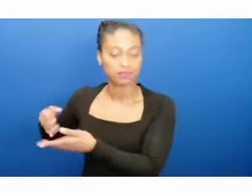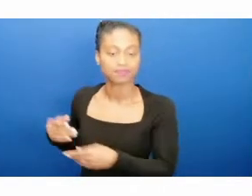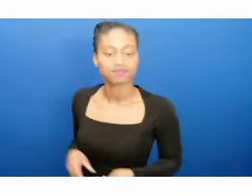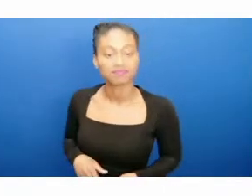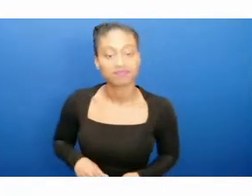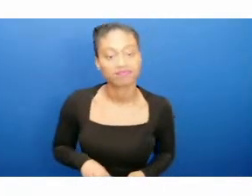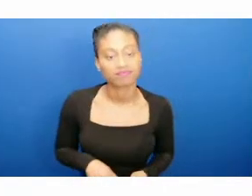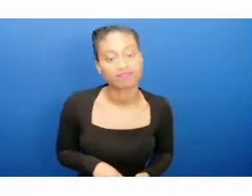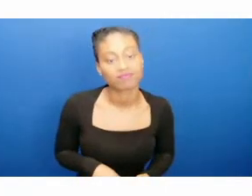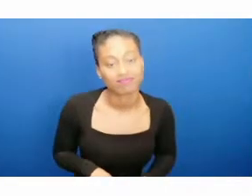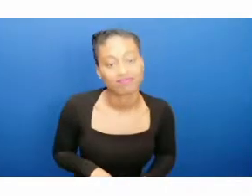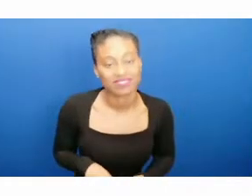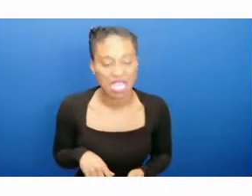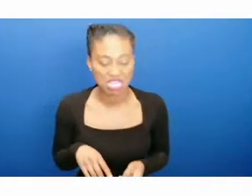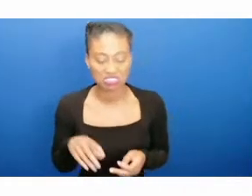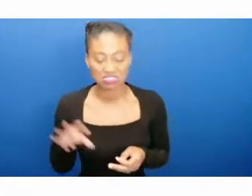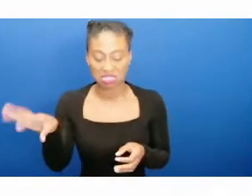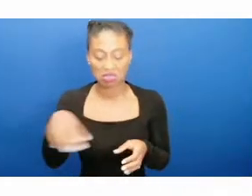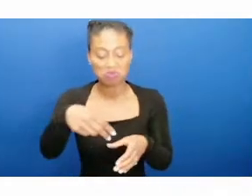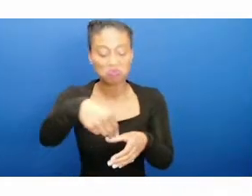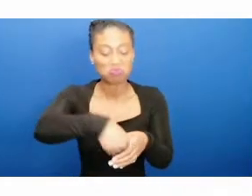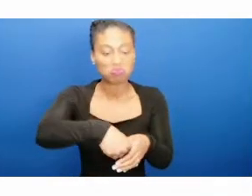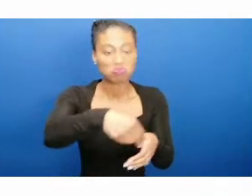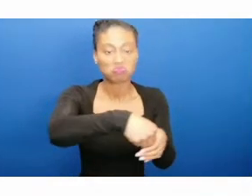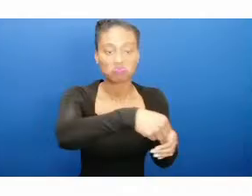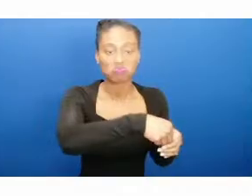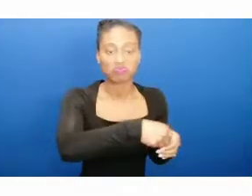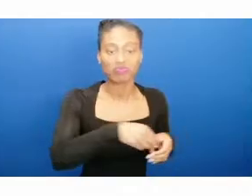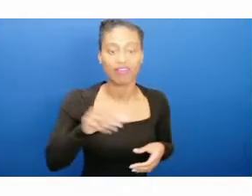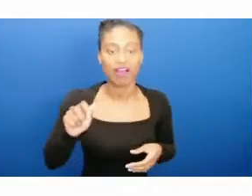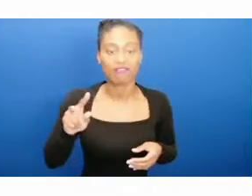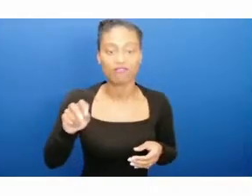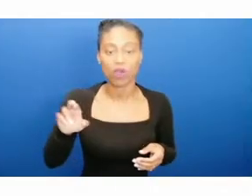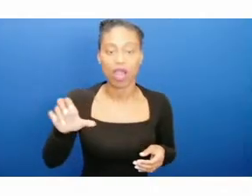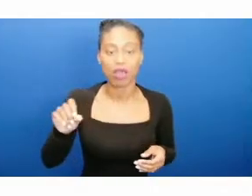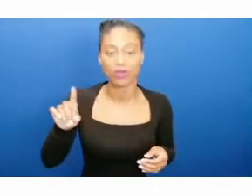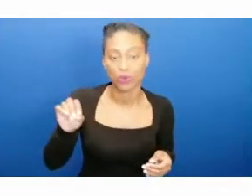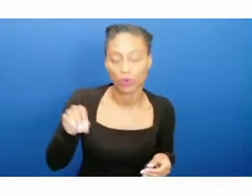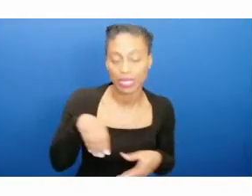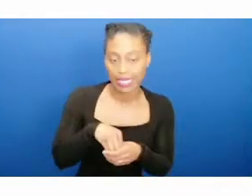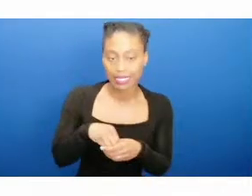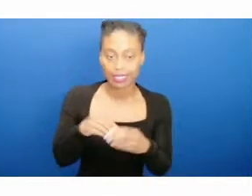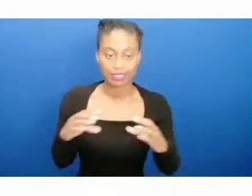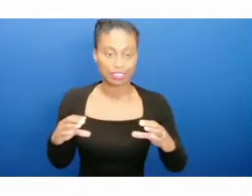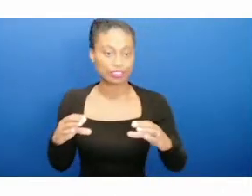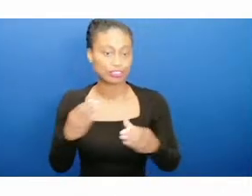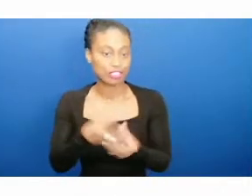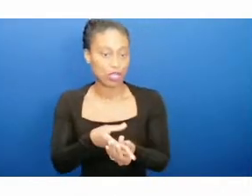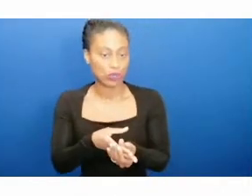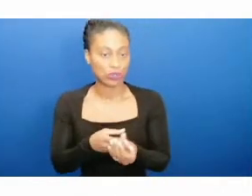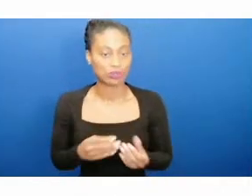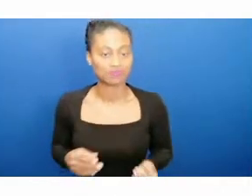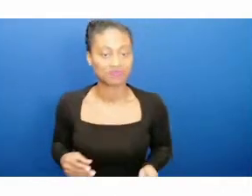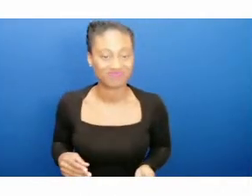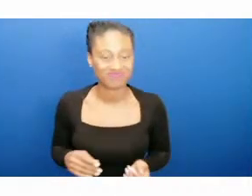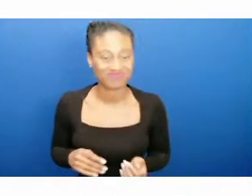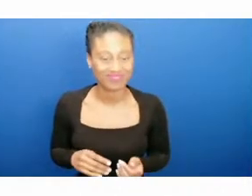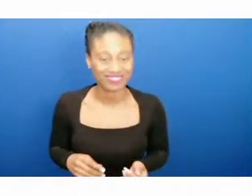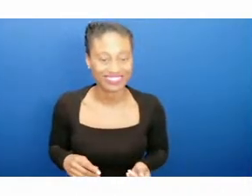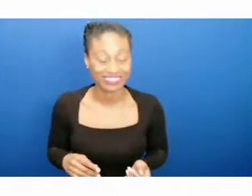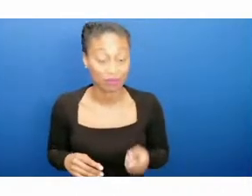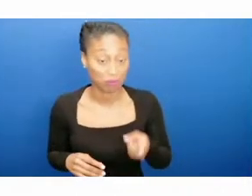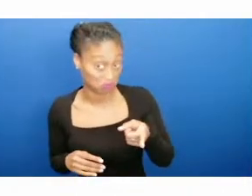And slide that one in to the taco. Let's see.